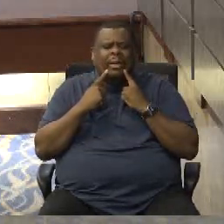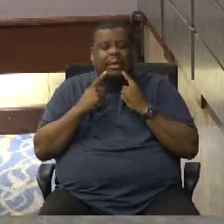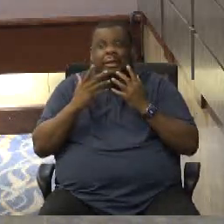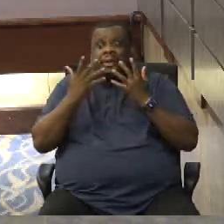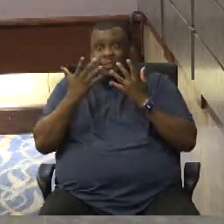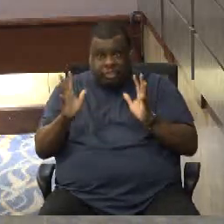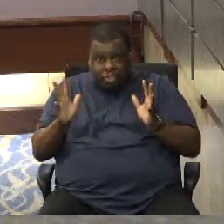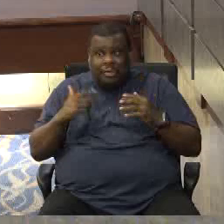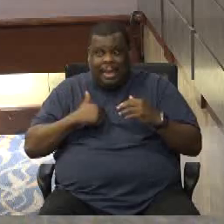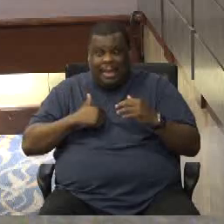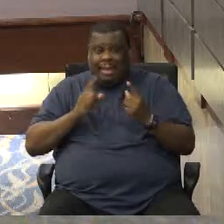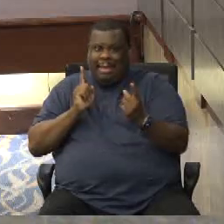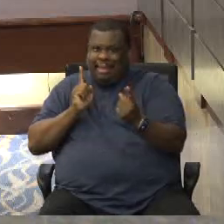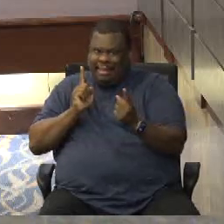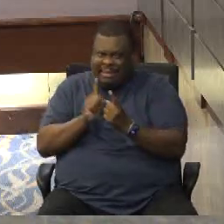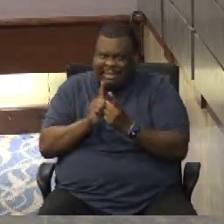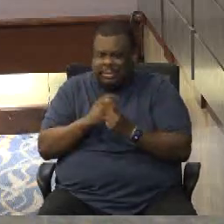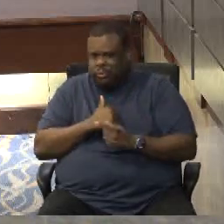ear hustling.